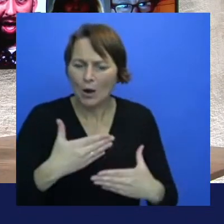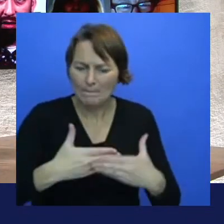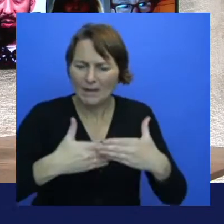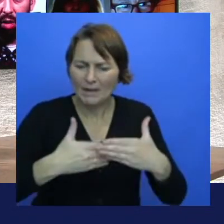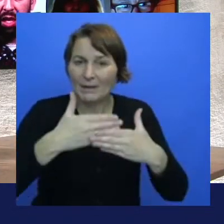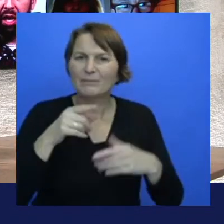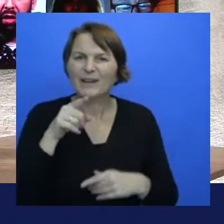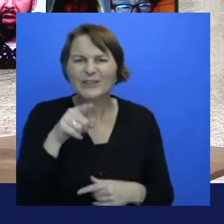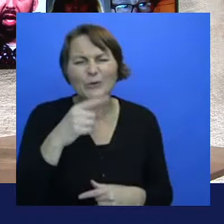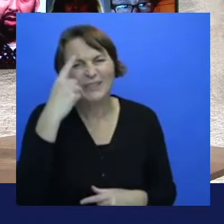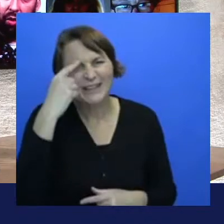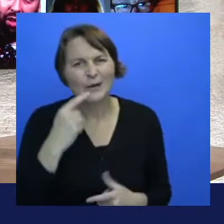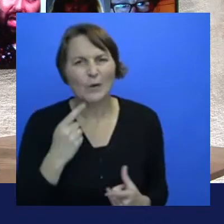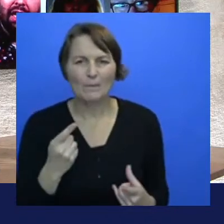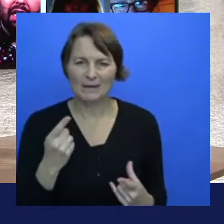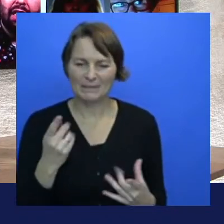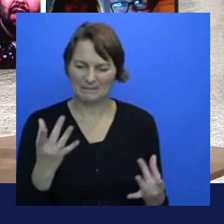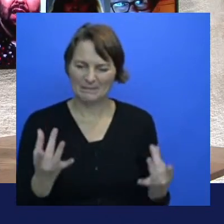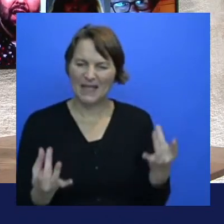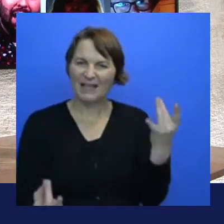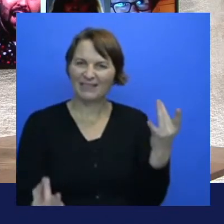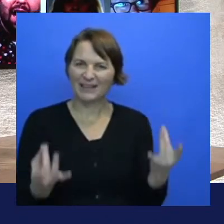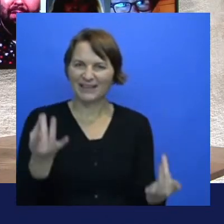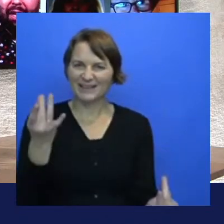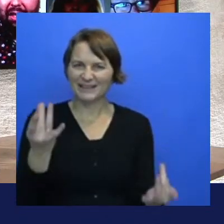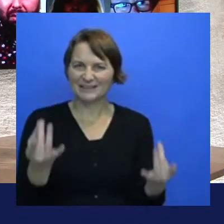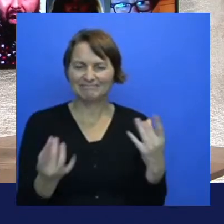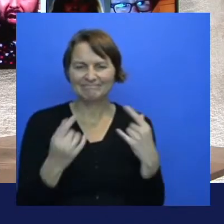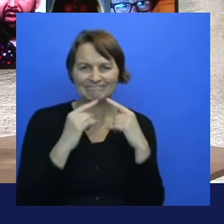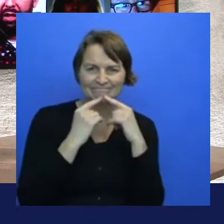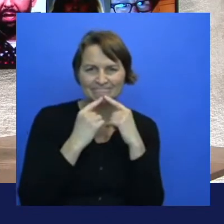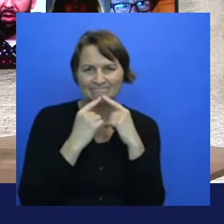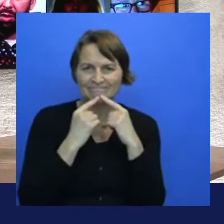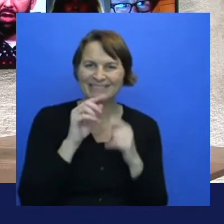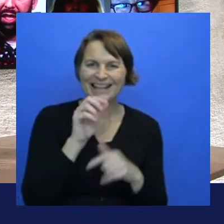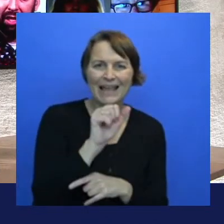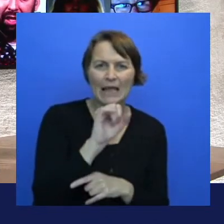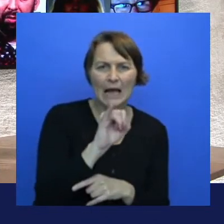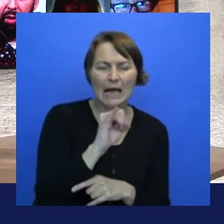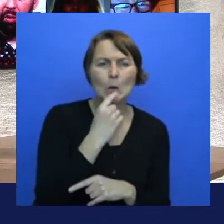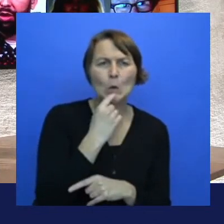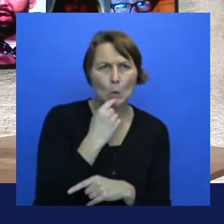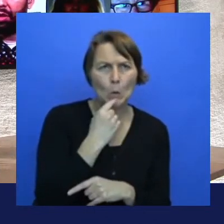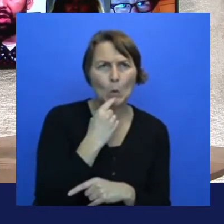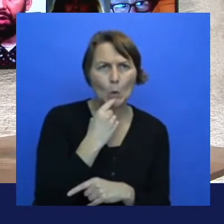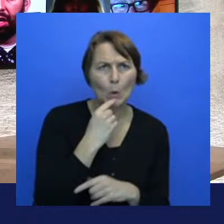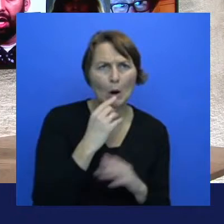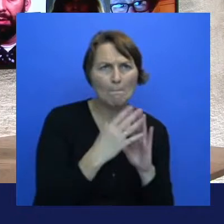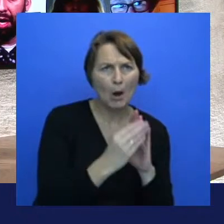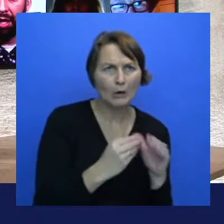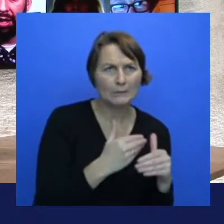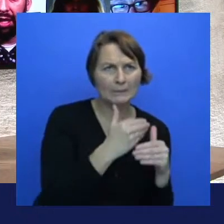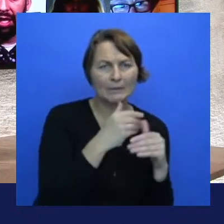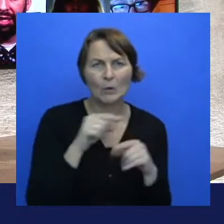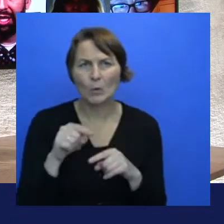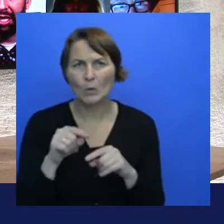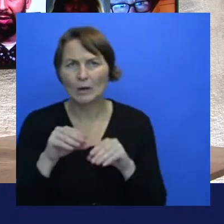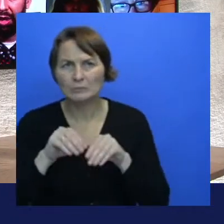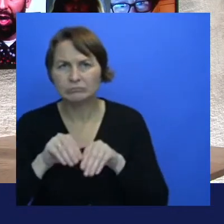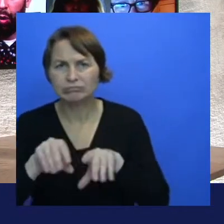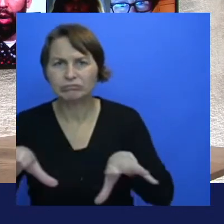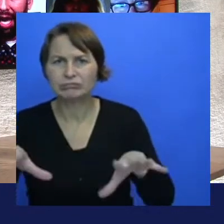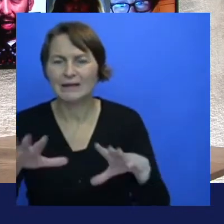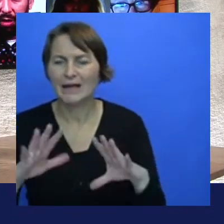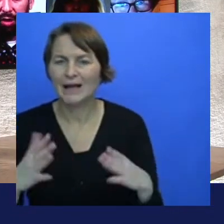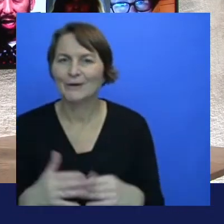have, when they're creating AI-based models and using them in deployment? We'll start with you, Marion, to get us a sense for